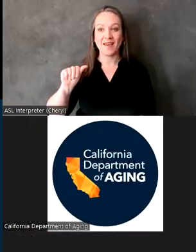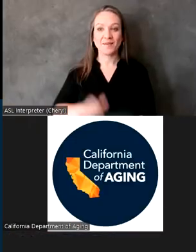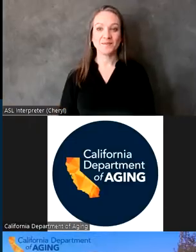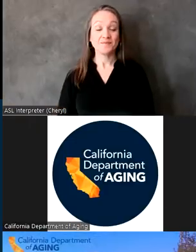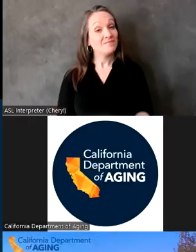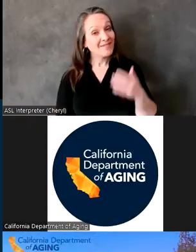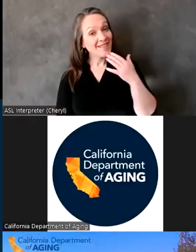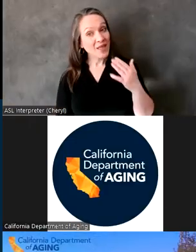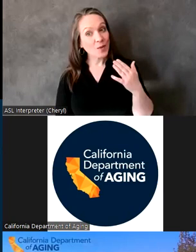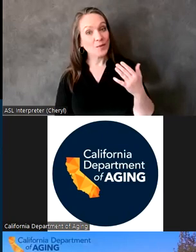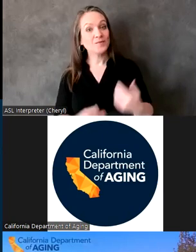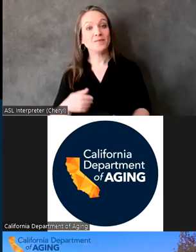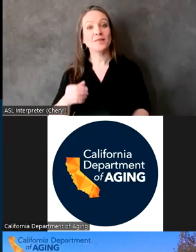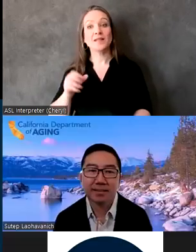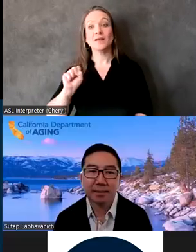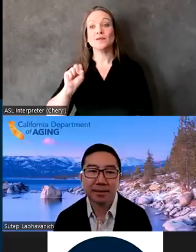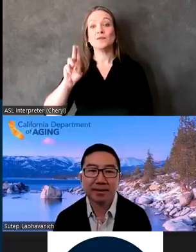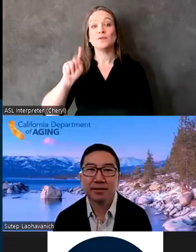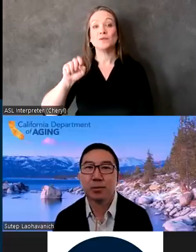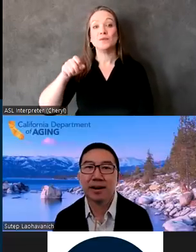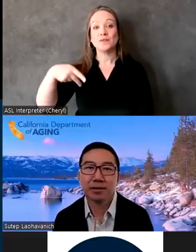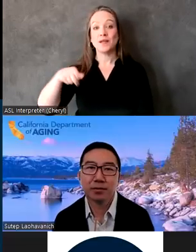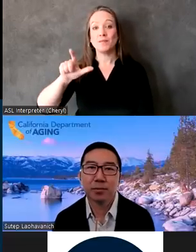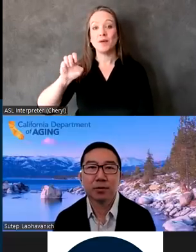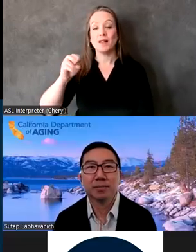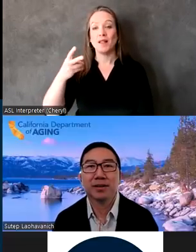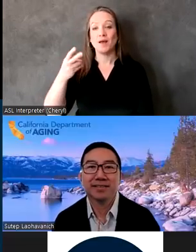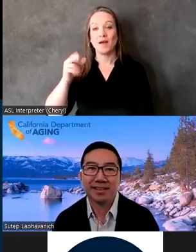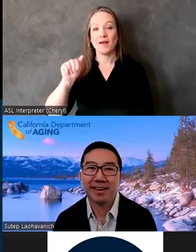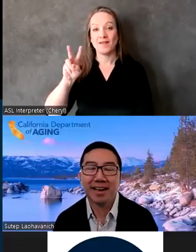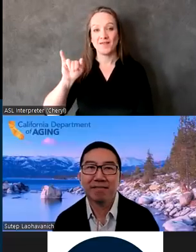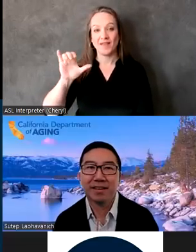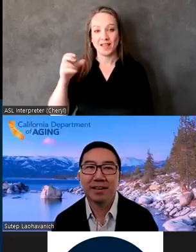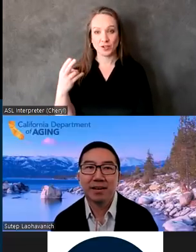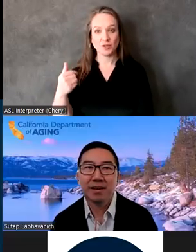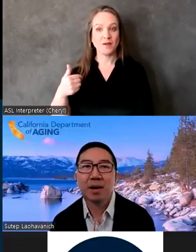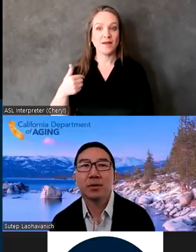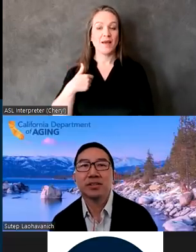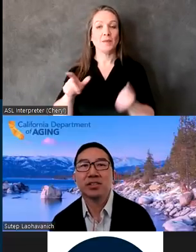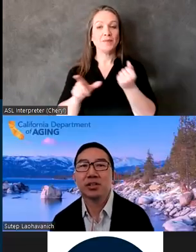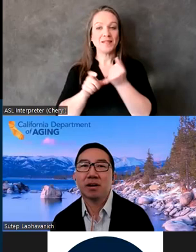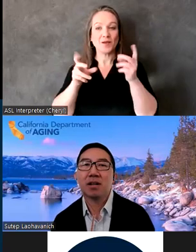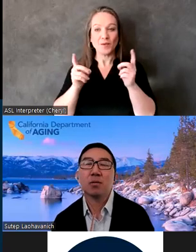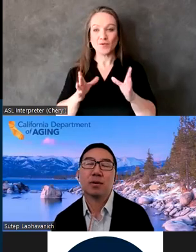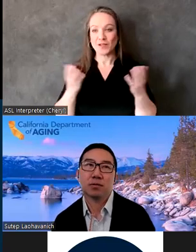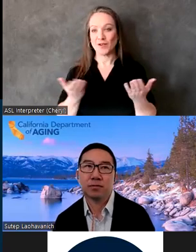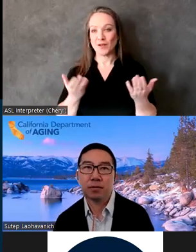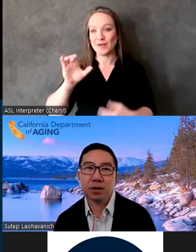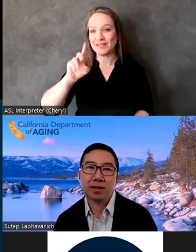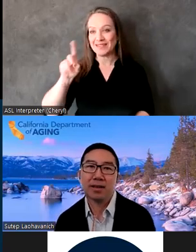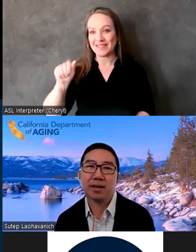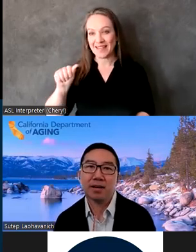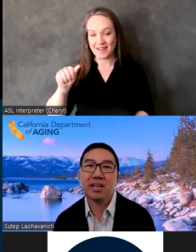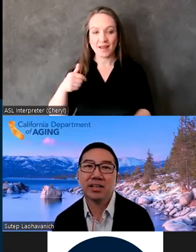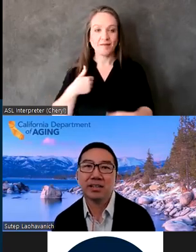Thomas. Sutep Lovnich. I'm the Deputy Director for Programs here at CDA. I have the opportunity to share all the wonderful